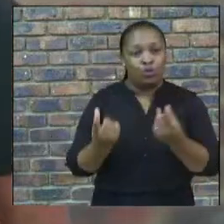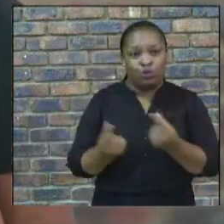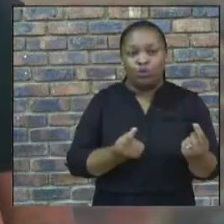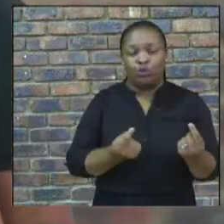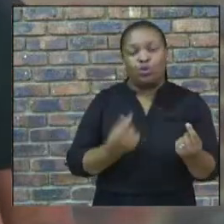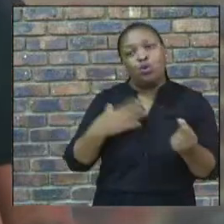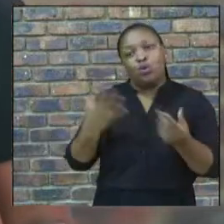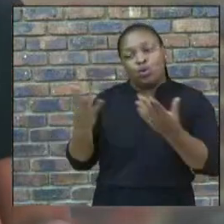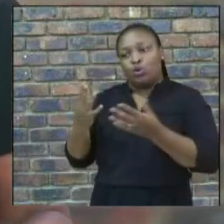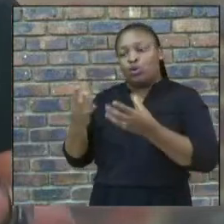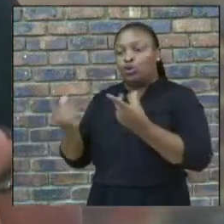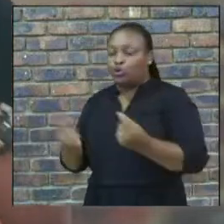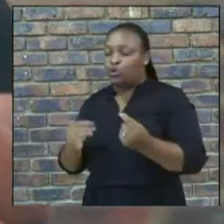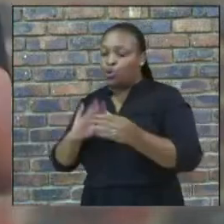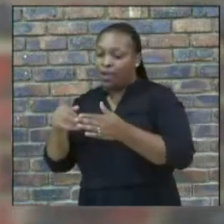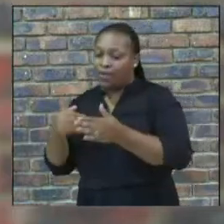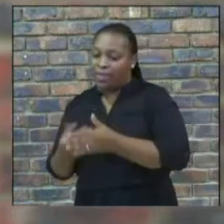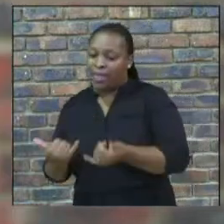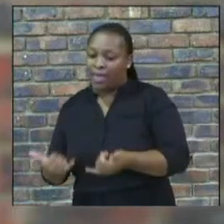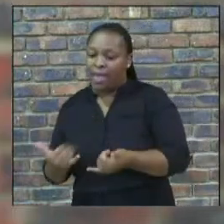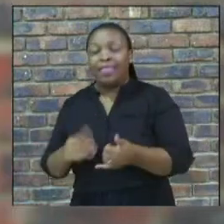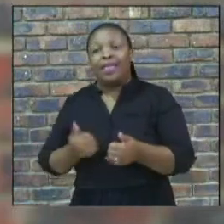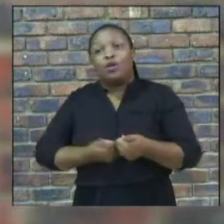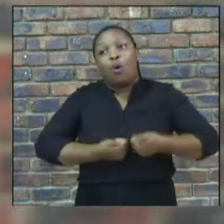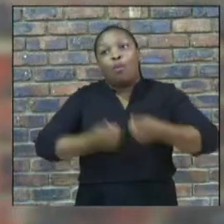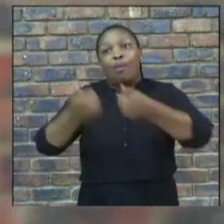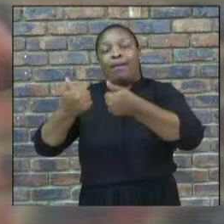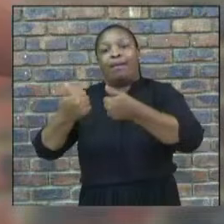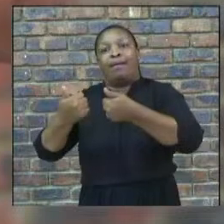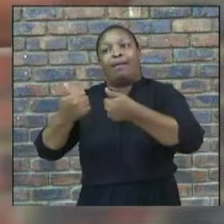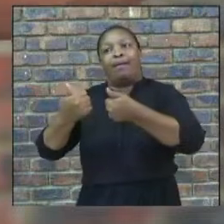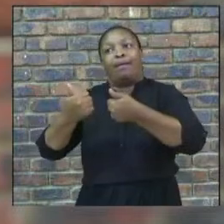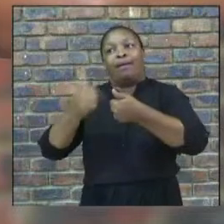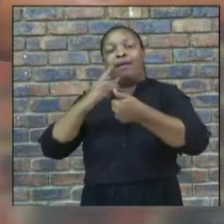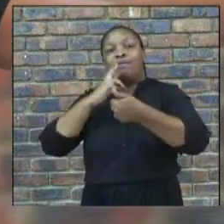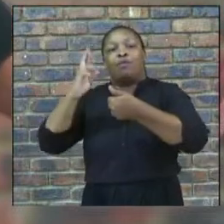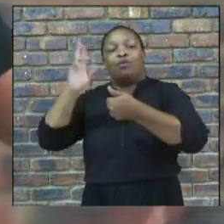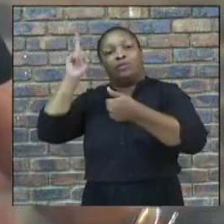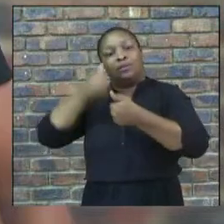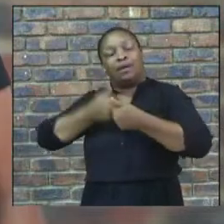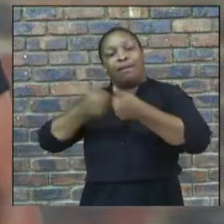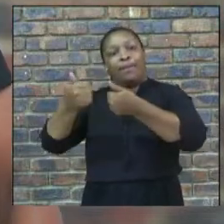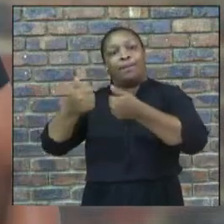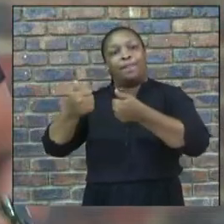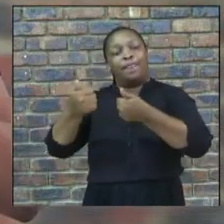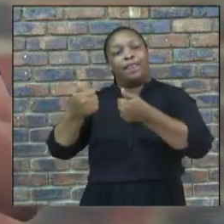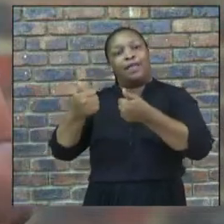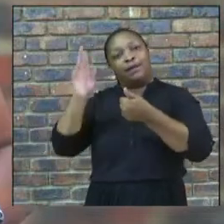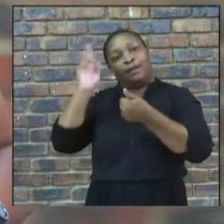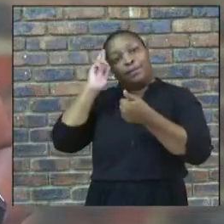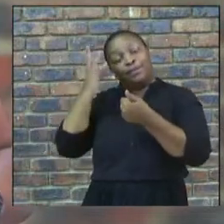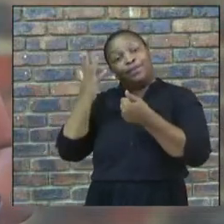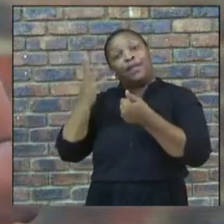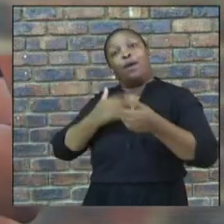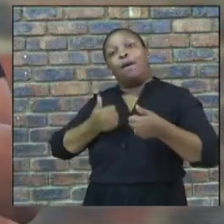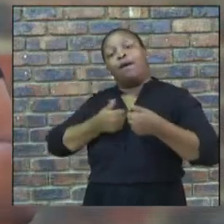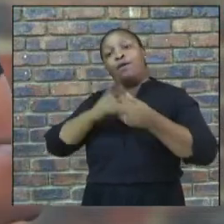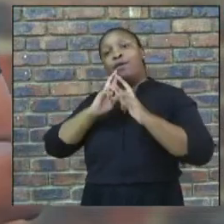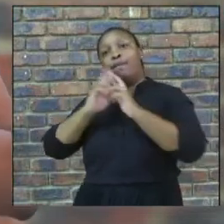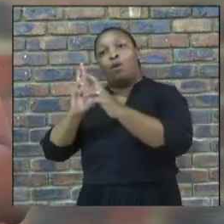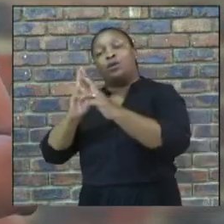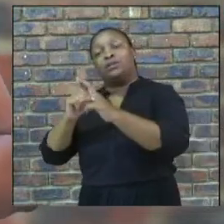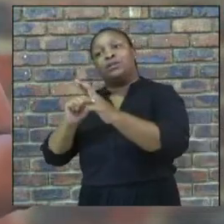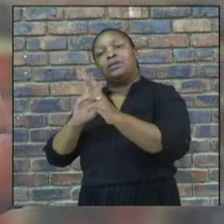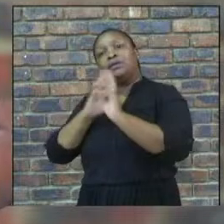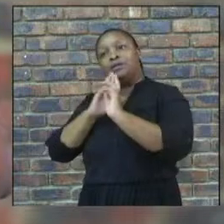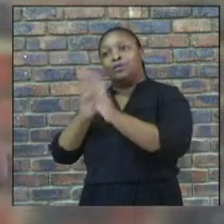work? Can this not work? And ultimately you receive feedback on your inputs. I get like you see